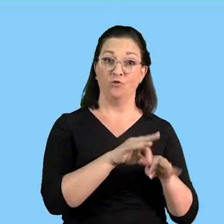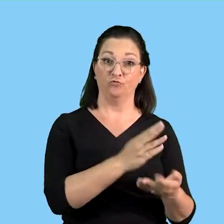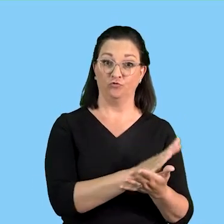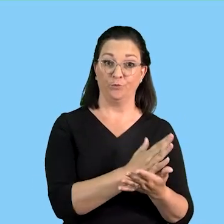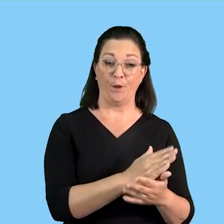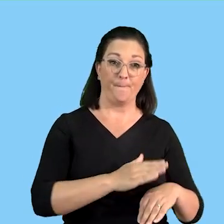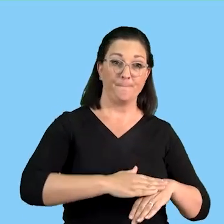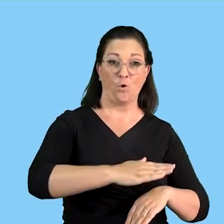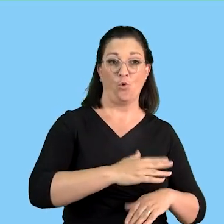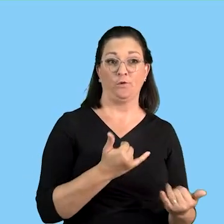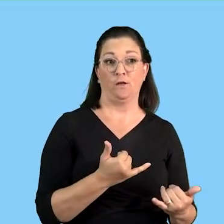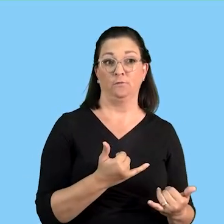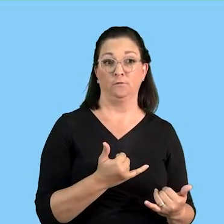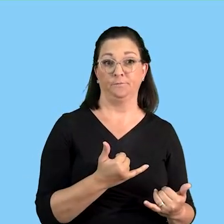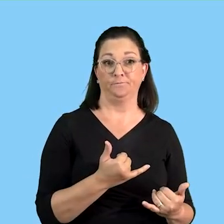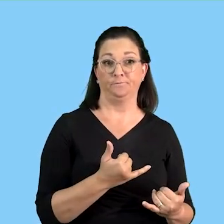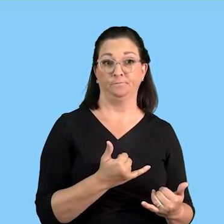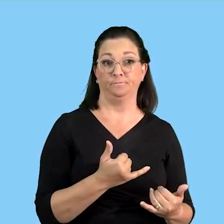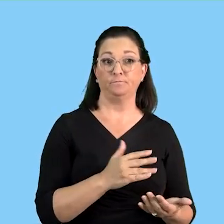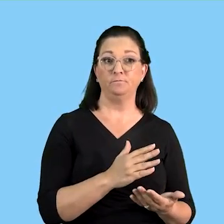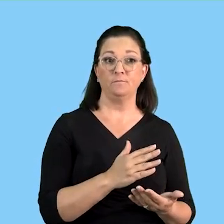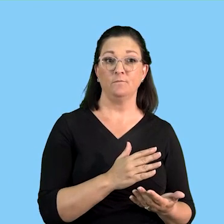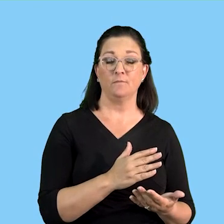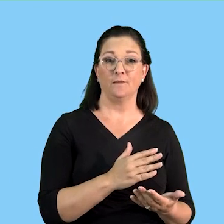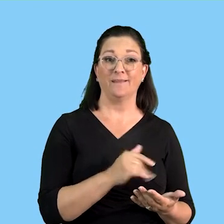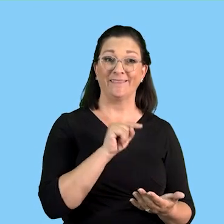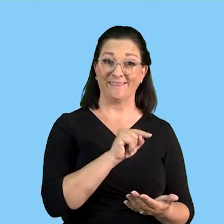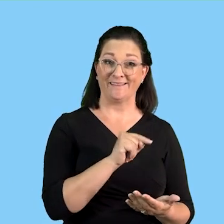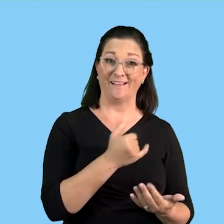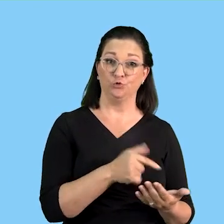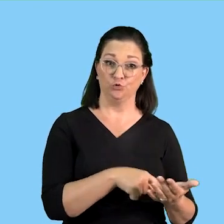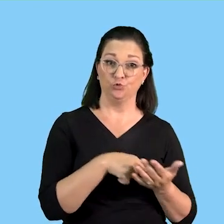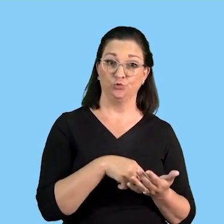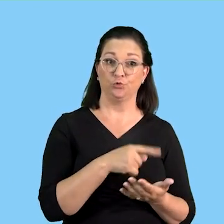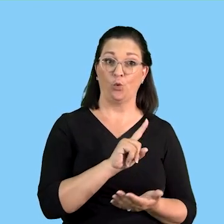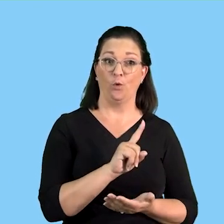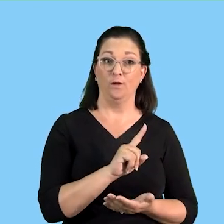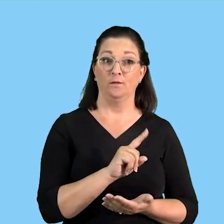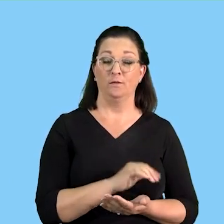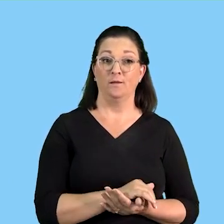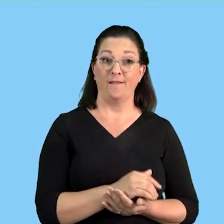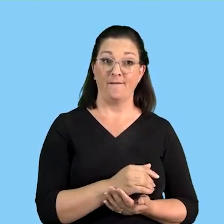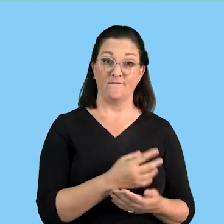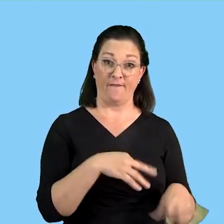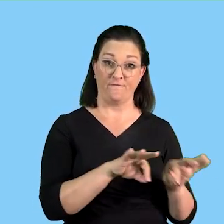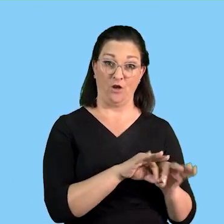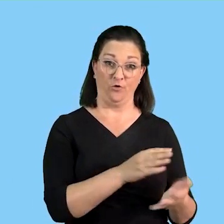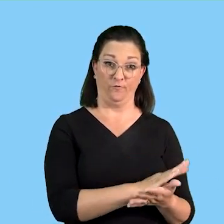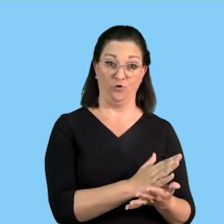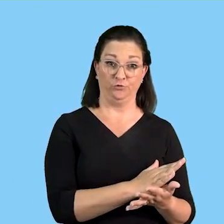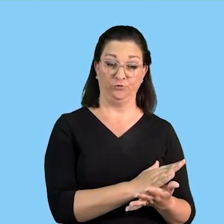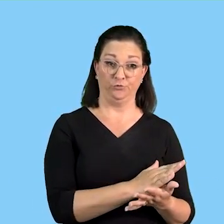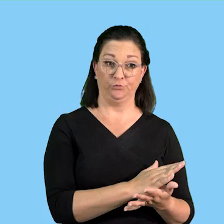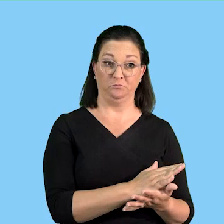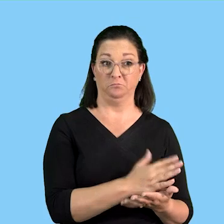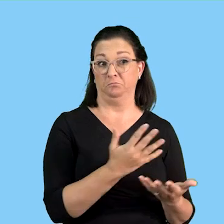the value of shares, which increases what? The value of shares. This has to do with saying now, if the value